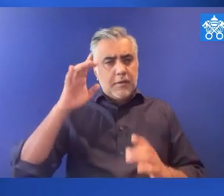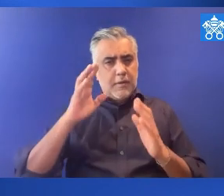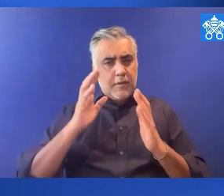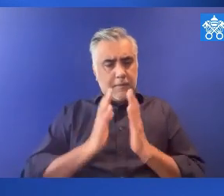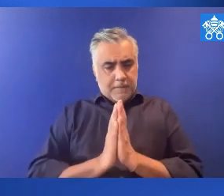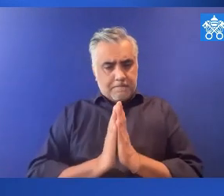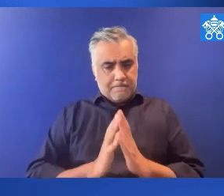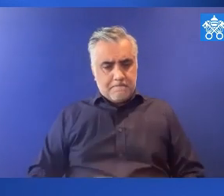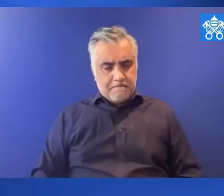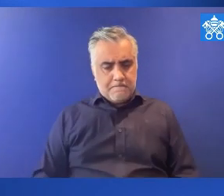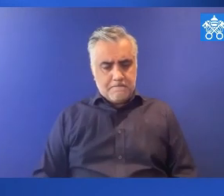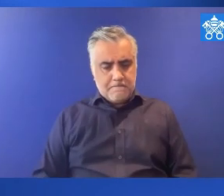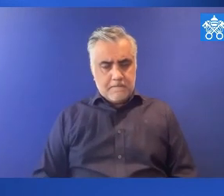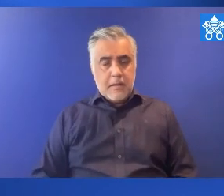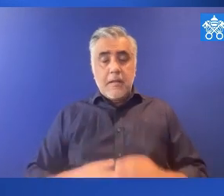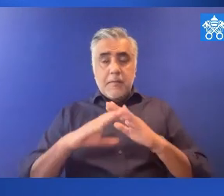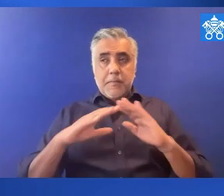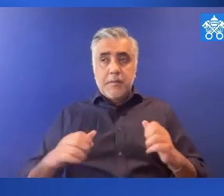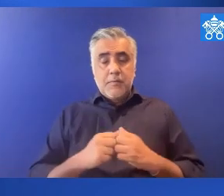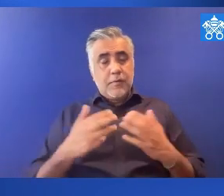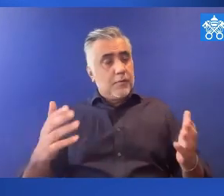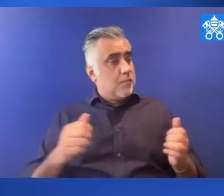Nel nome del Padre, del Figlio e dello Spirito Santo.